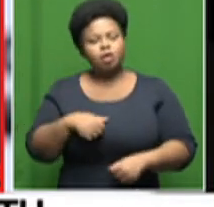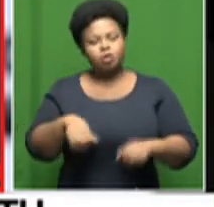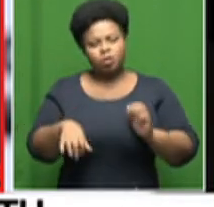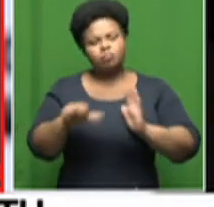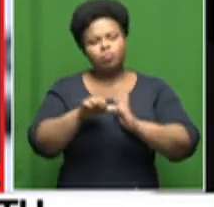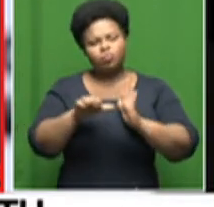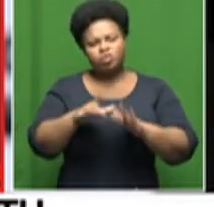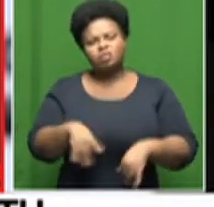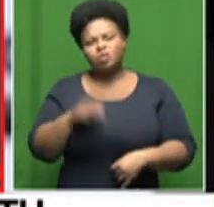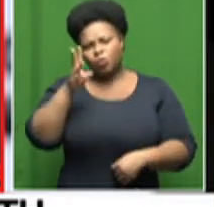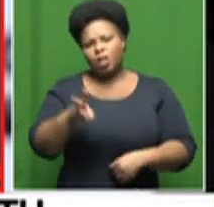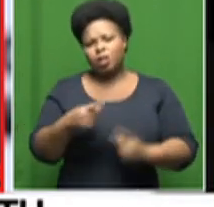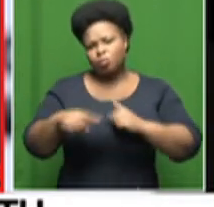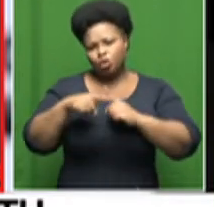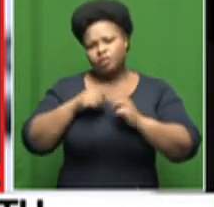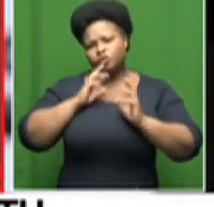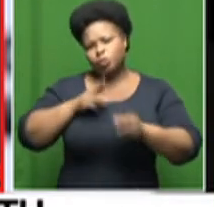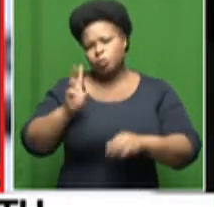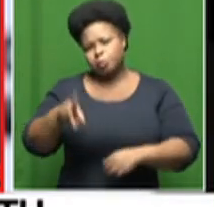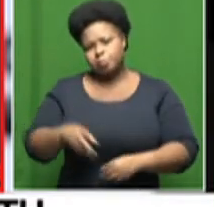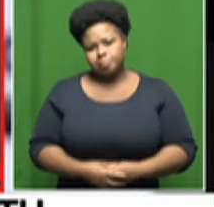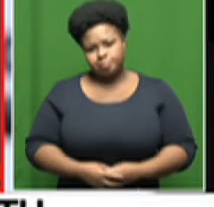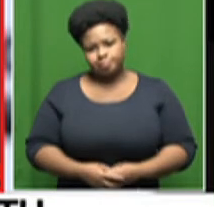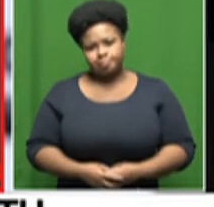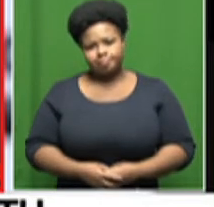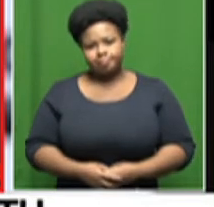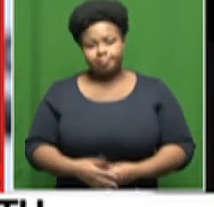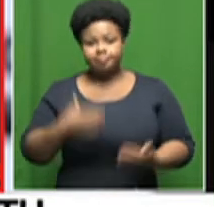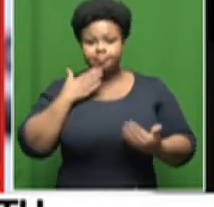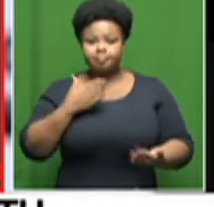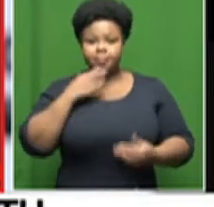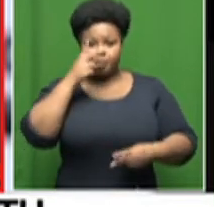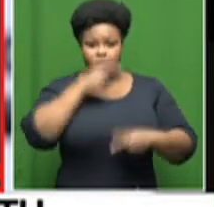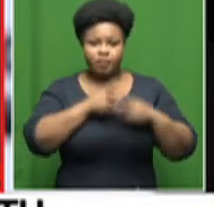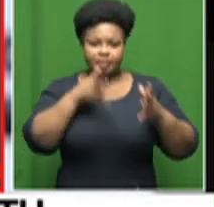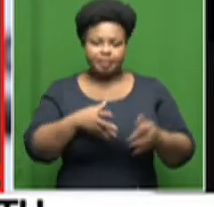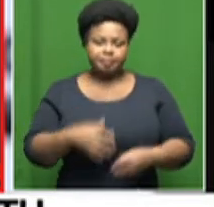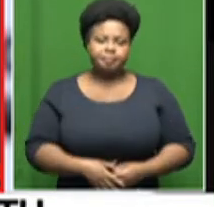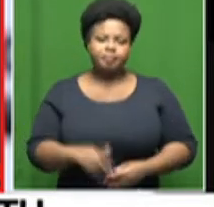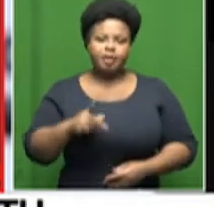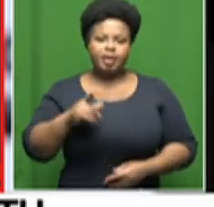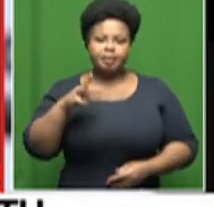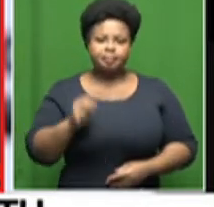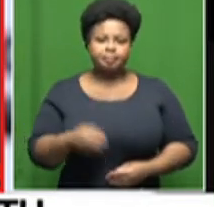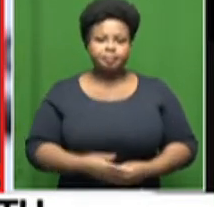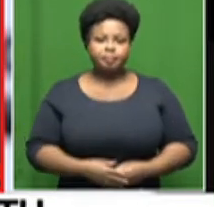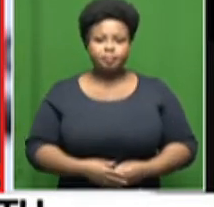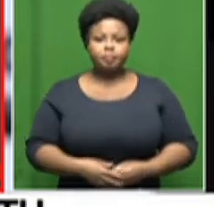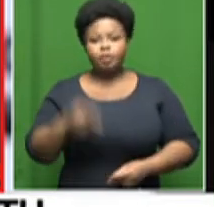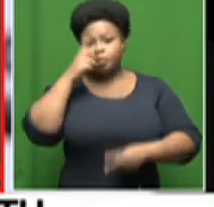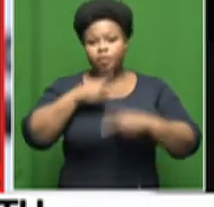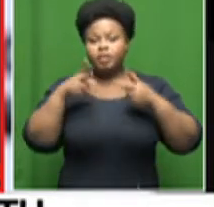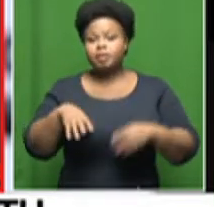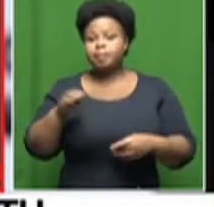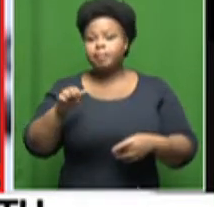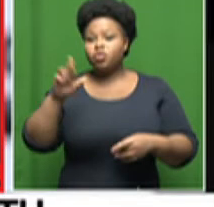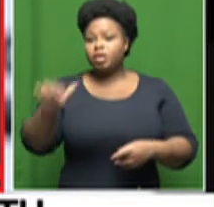positive response. Thank you very much, Prof. Abdul Karim. Professor Shu?